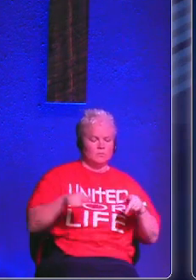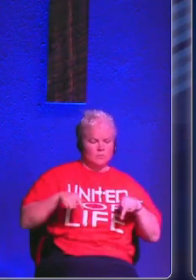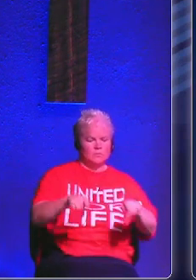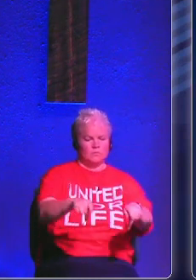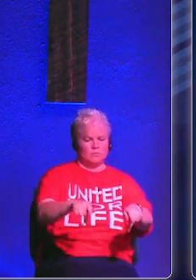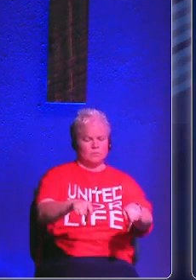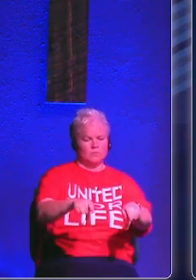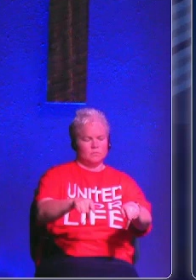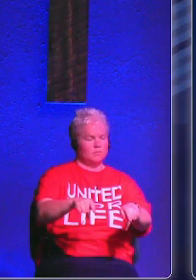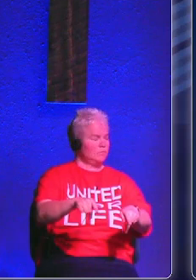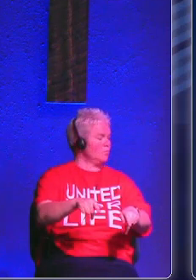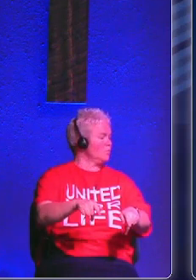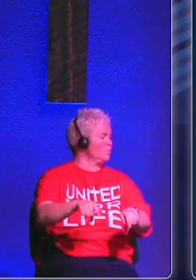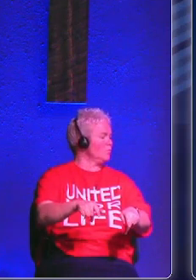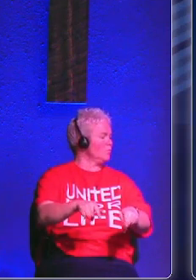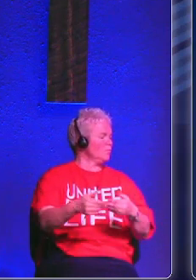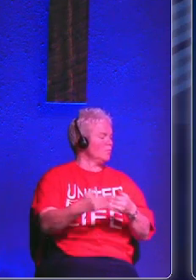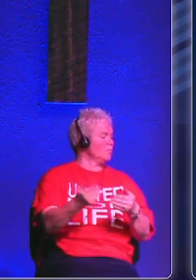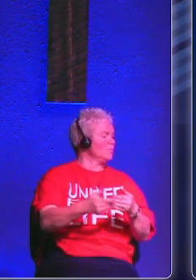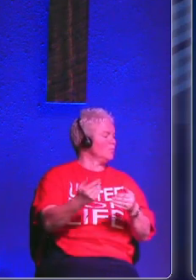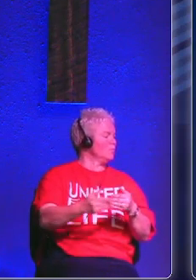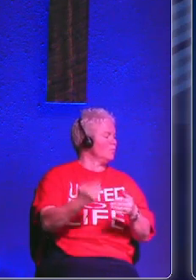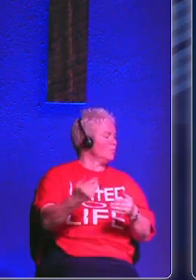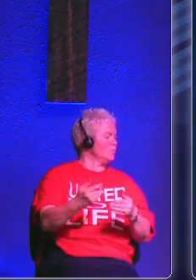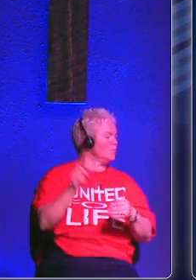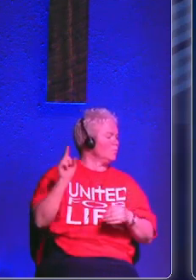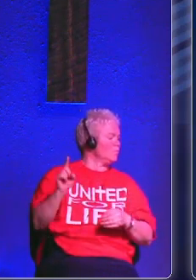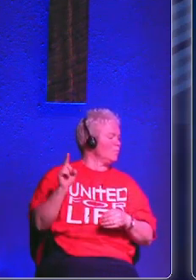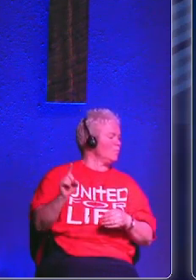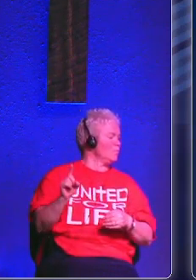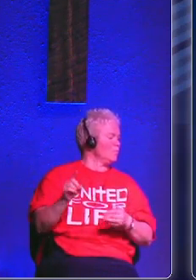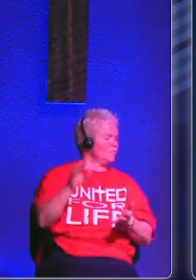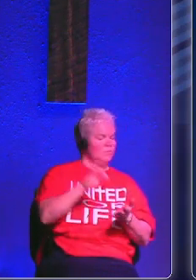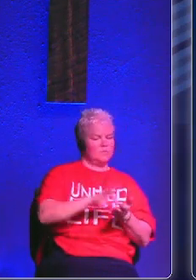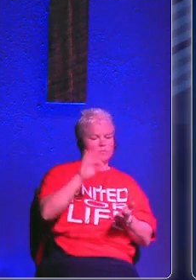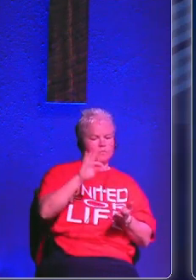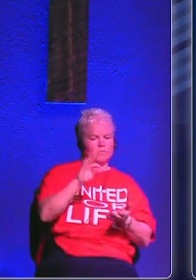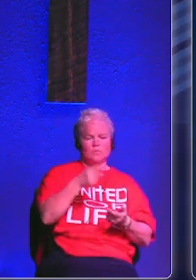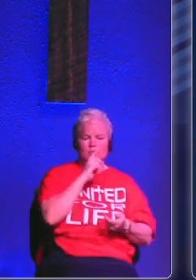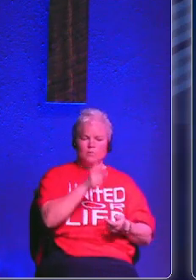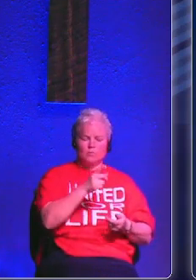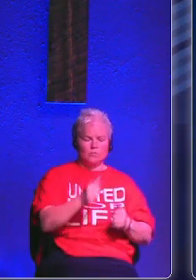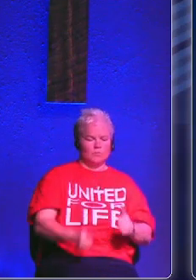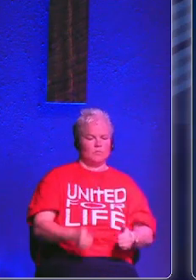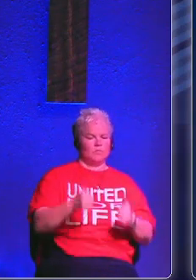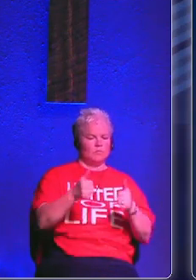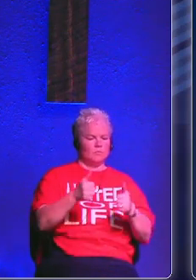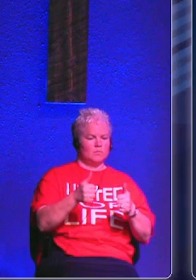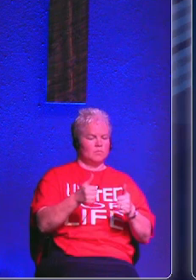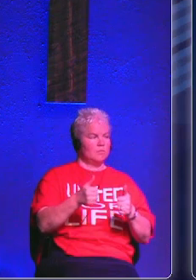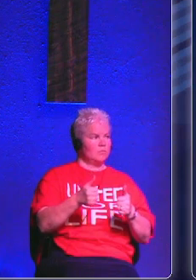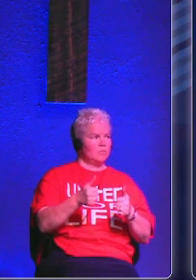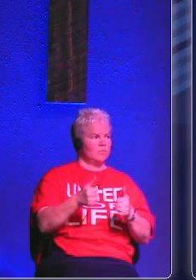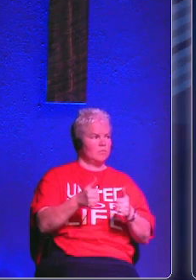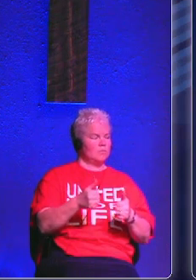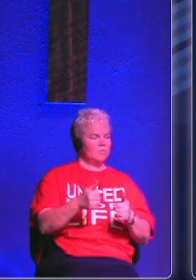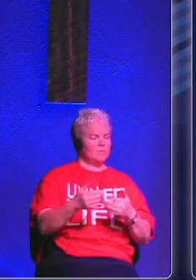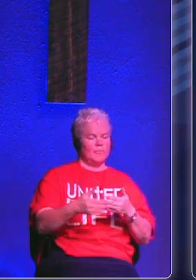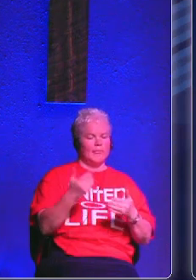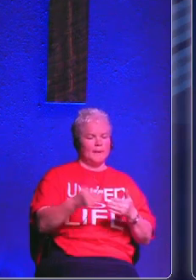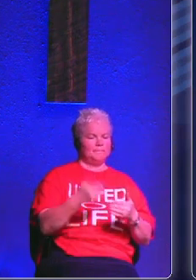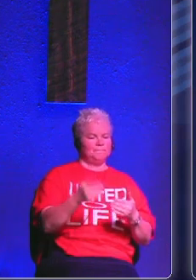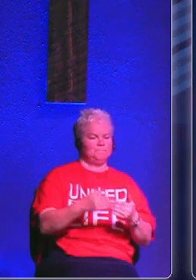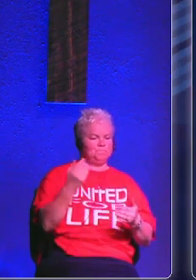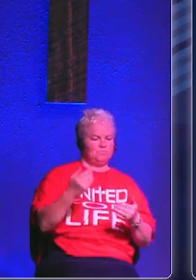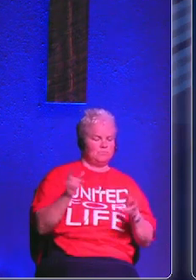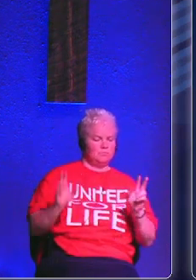path that you perceive as the easiest one. You ever found that true in your life? Evil always wants to make